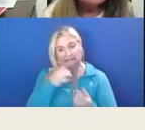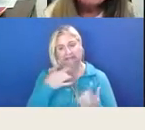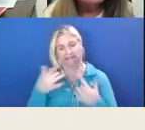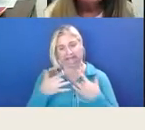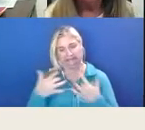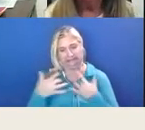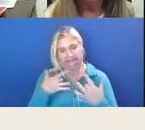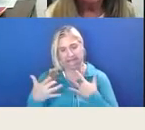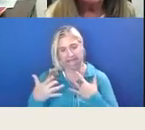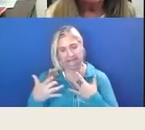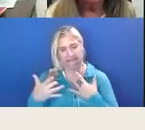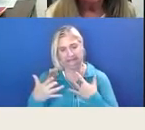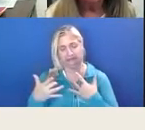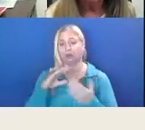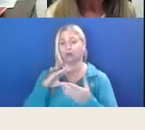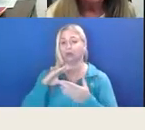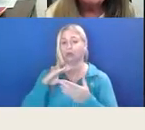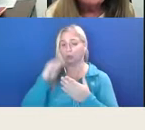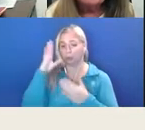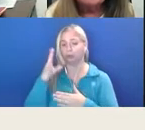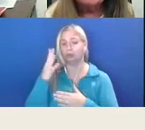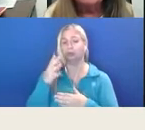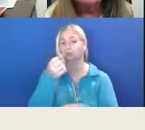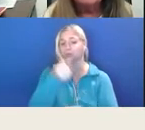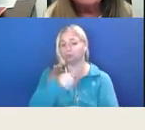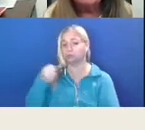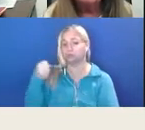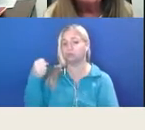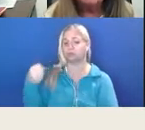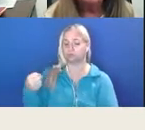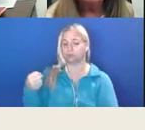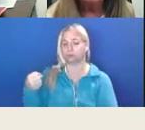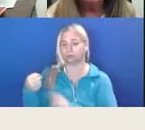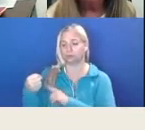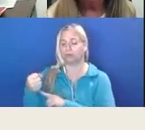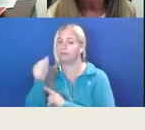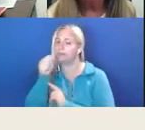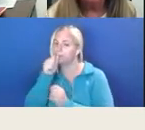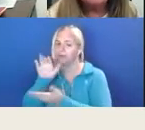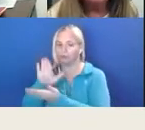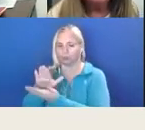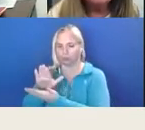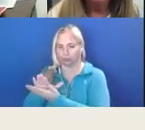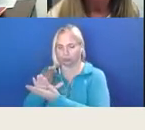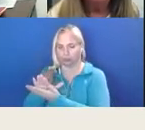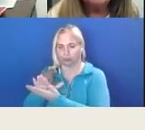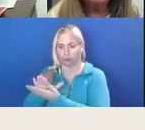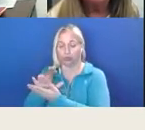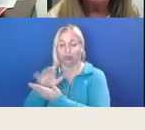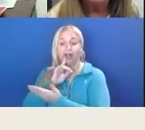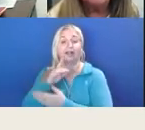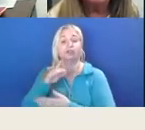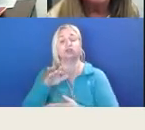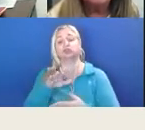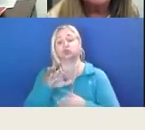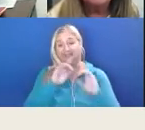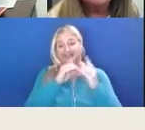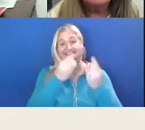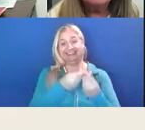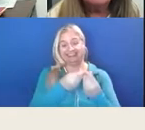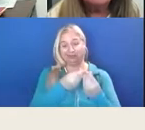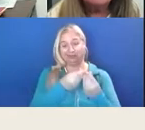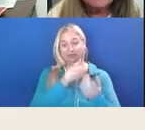they removed their child from school and put the student in a private school. And so tuition reimbursement for that